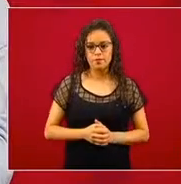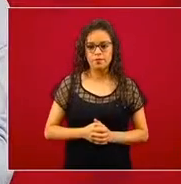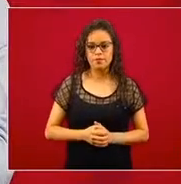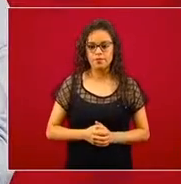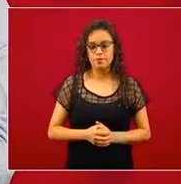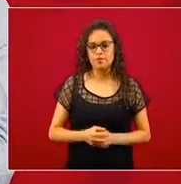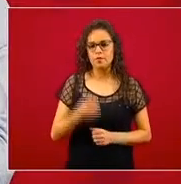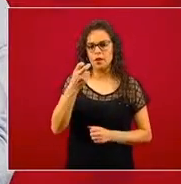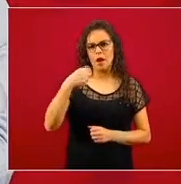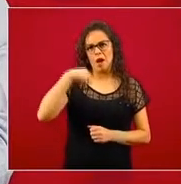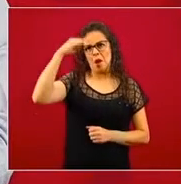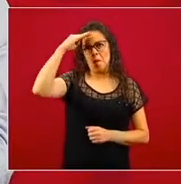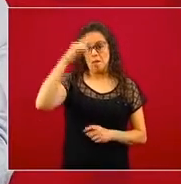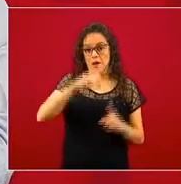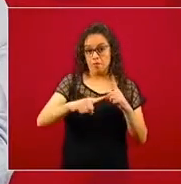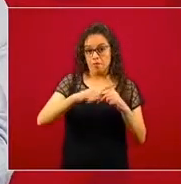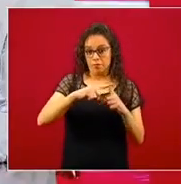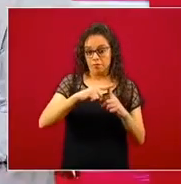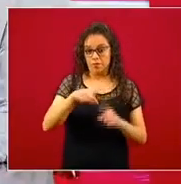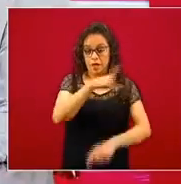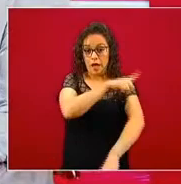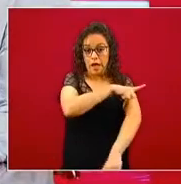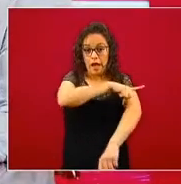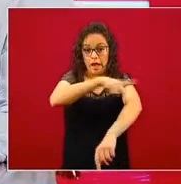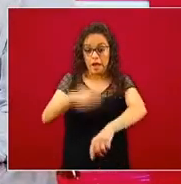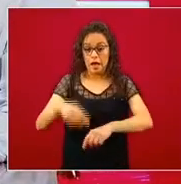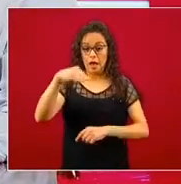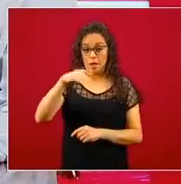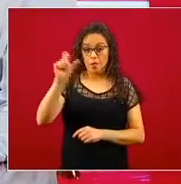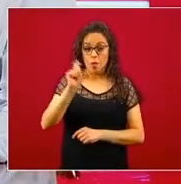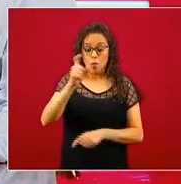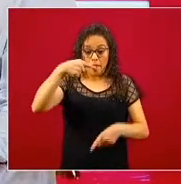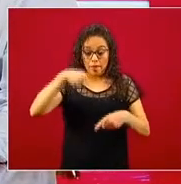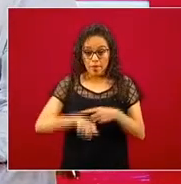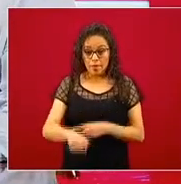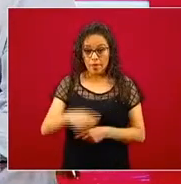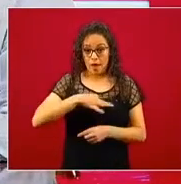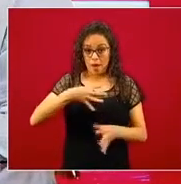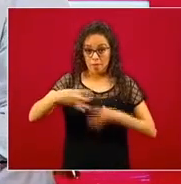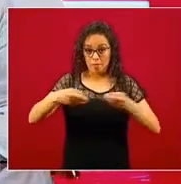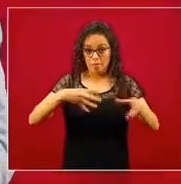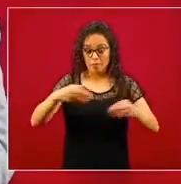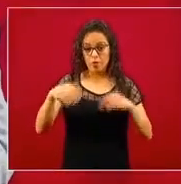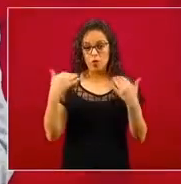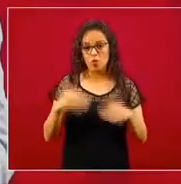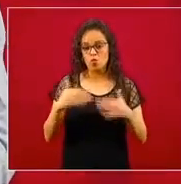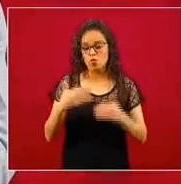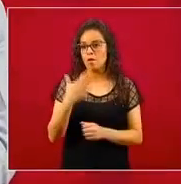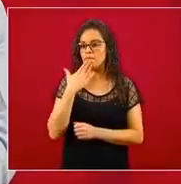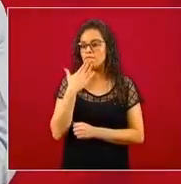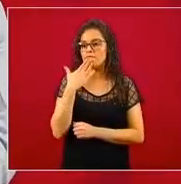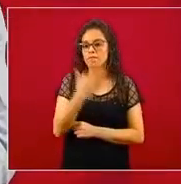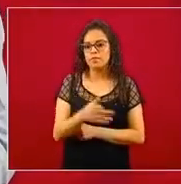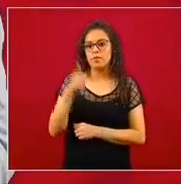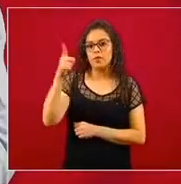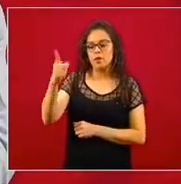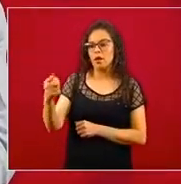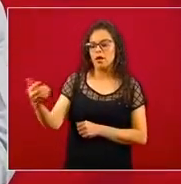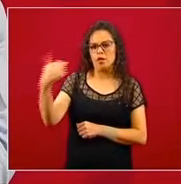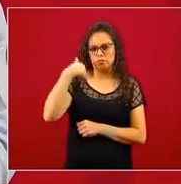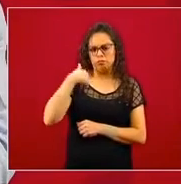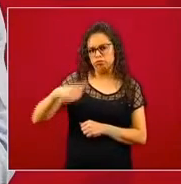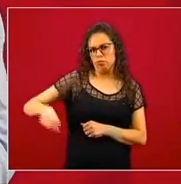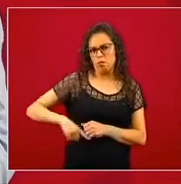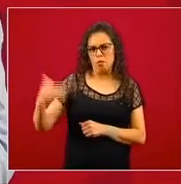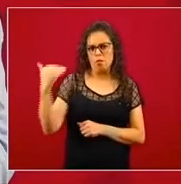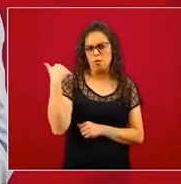the traffic light. So wherever we have a code in yellow or orange, then these activities